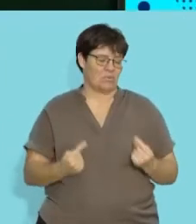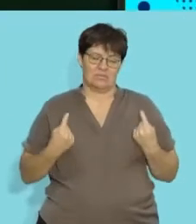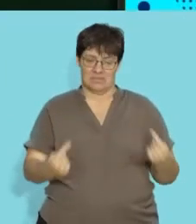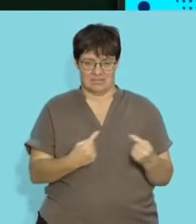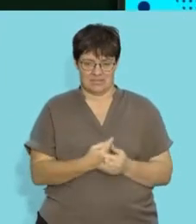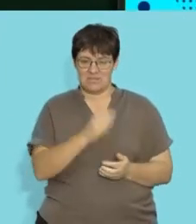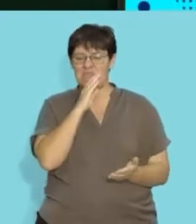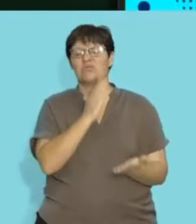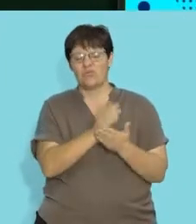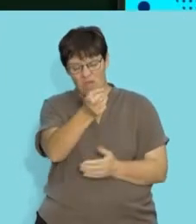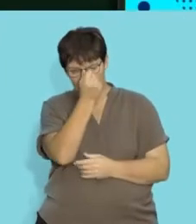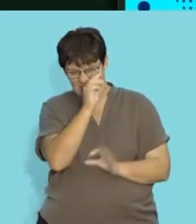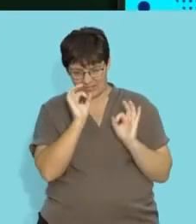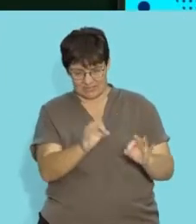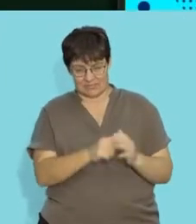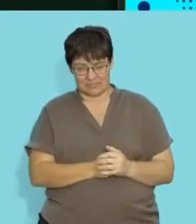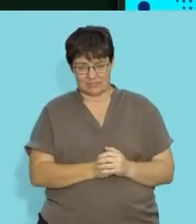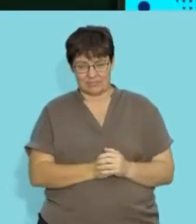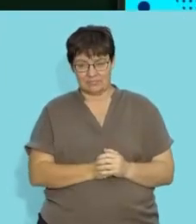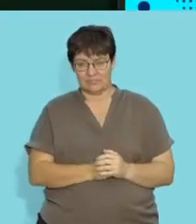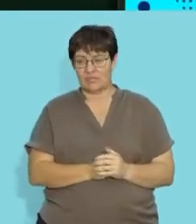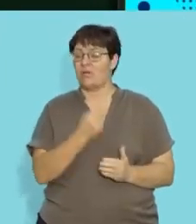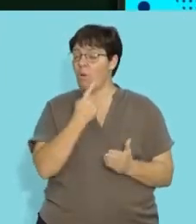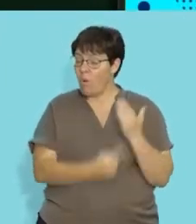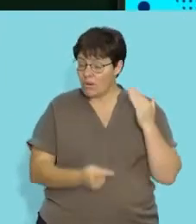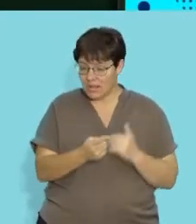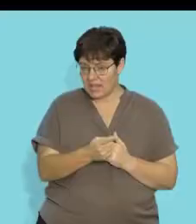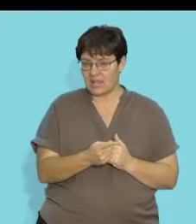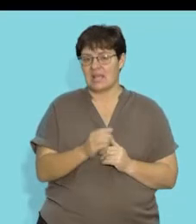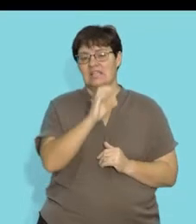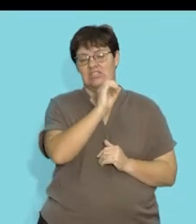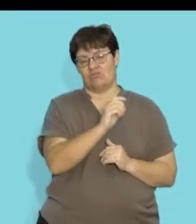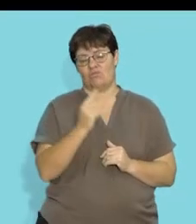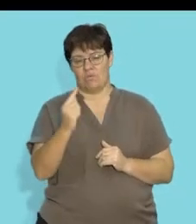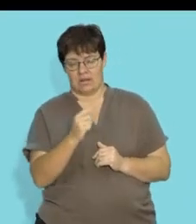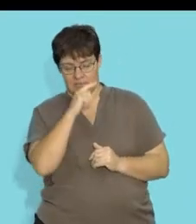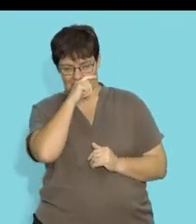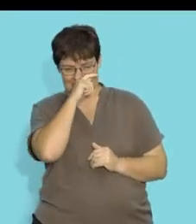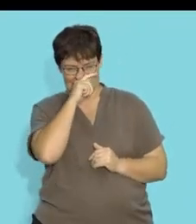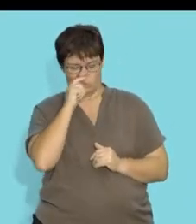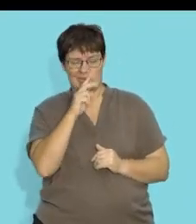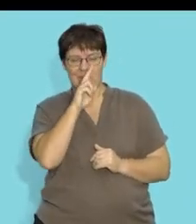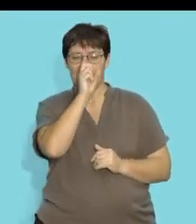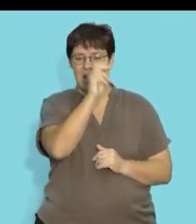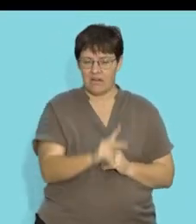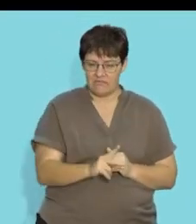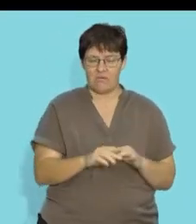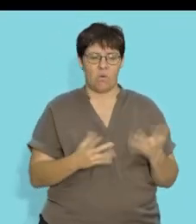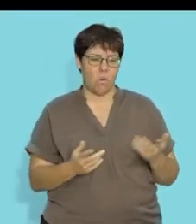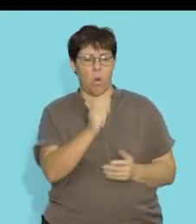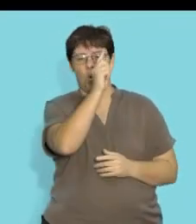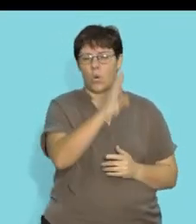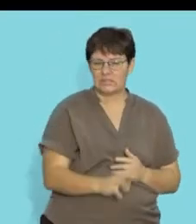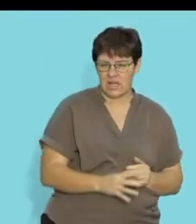a negative. So please just make sure you understand that. So it can only be between 0 and 1. As you saw, it was a